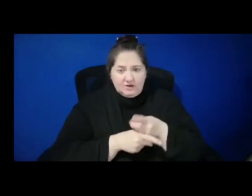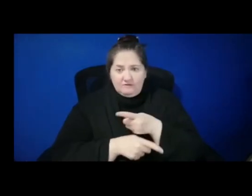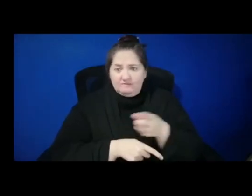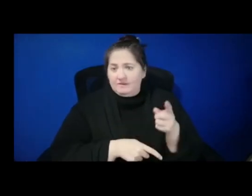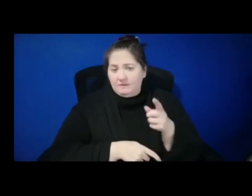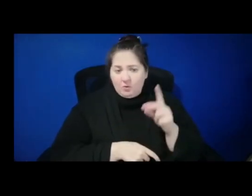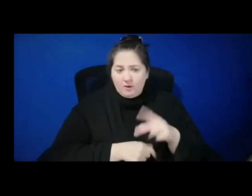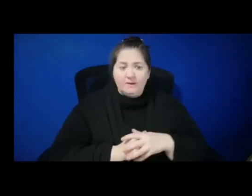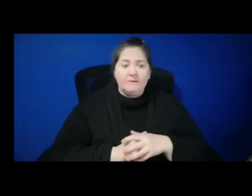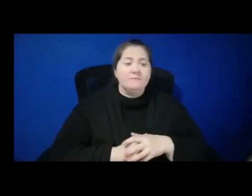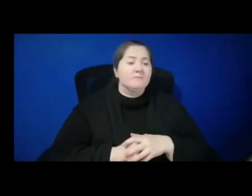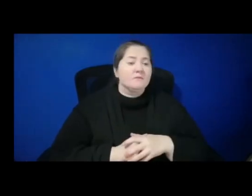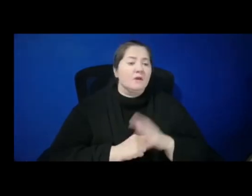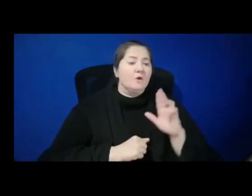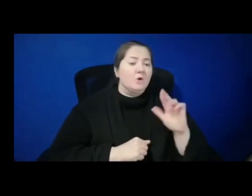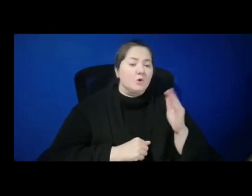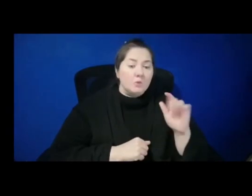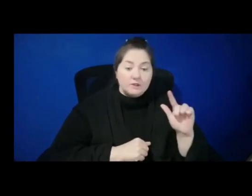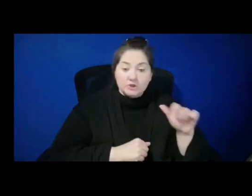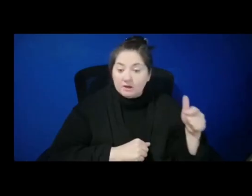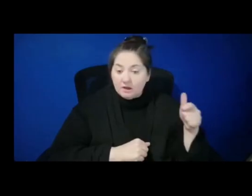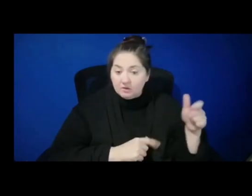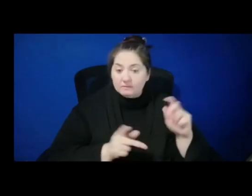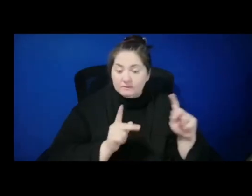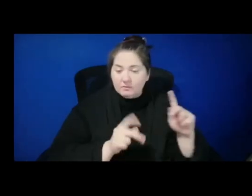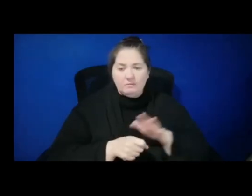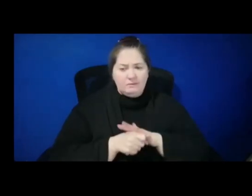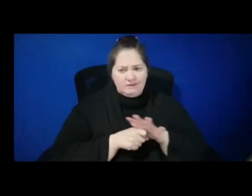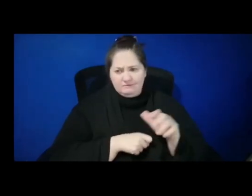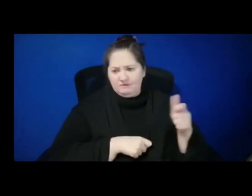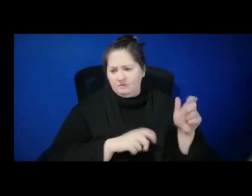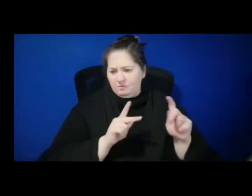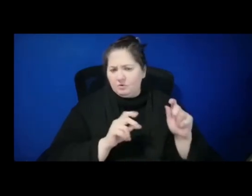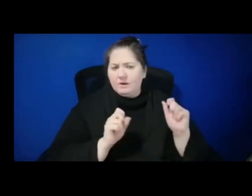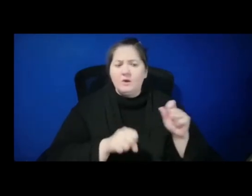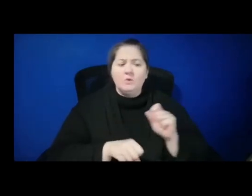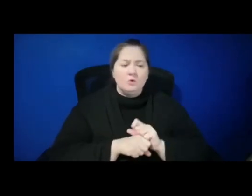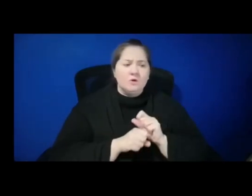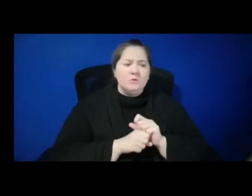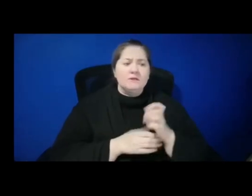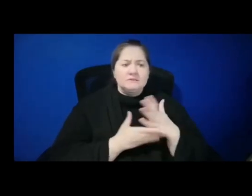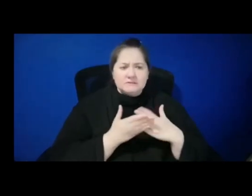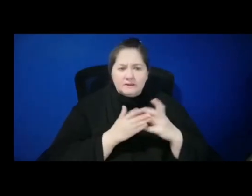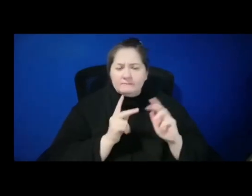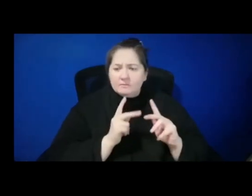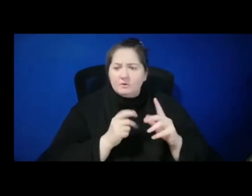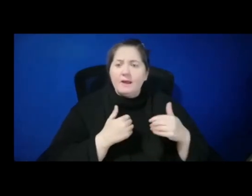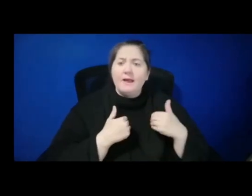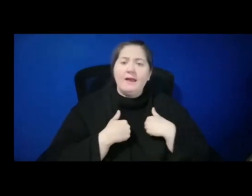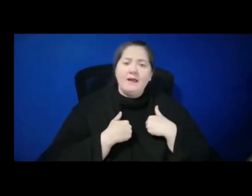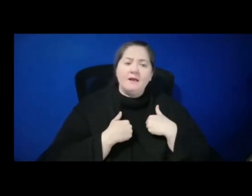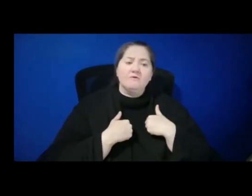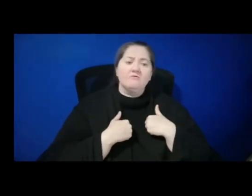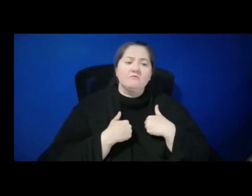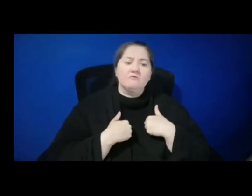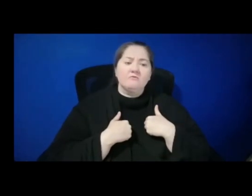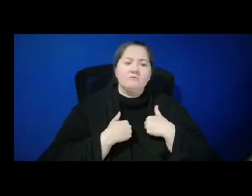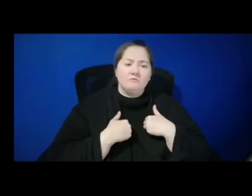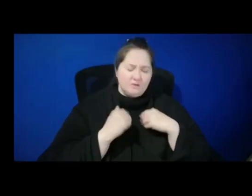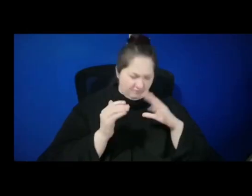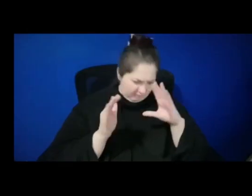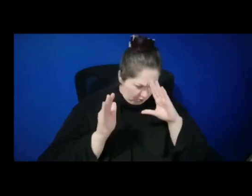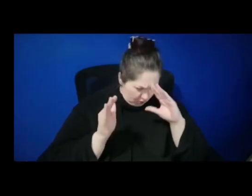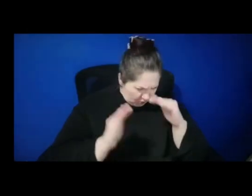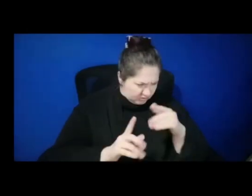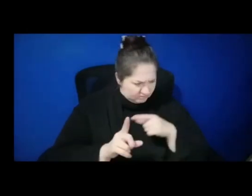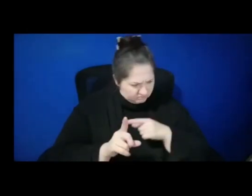Rachel and others, there are plenty of others that can work with certain people because they've honed in on these very